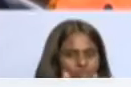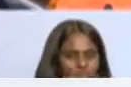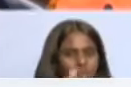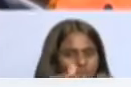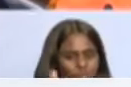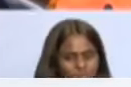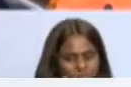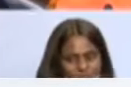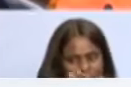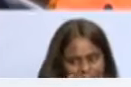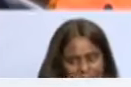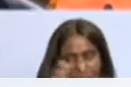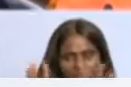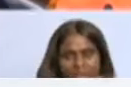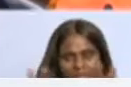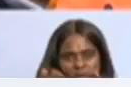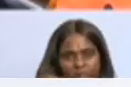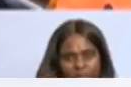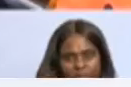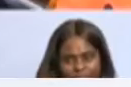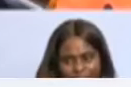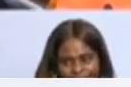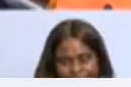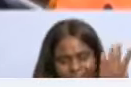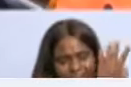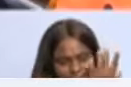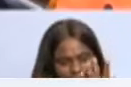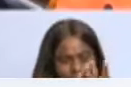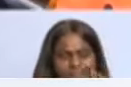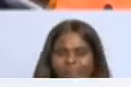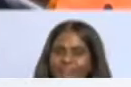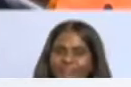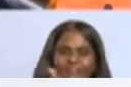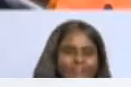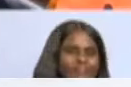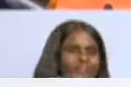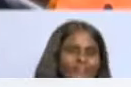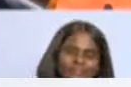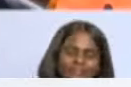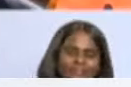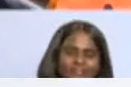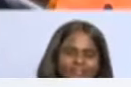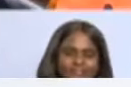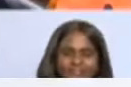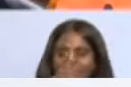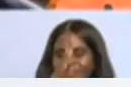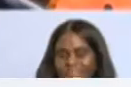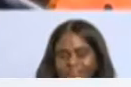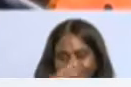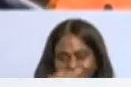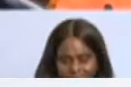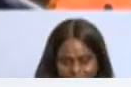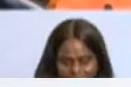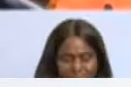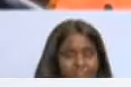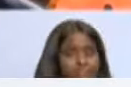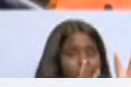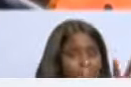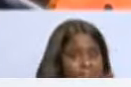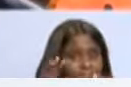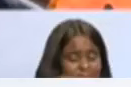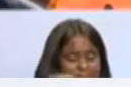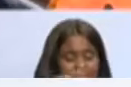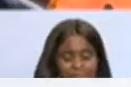the cornerstone to the development of any nation. Madam Speaker, I'm monitoring the progress